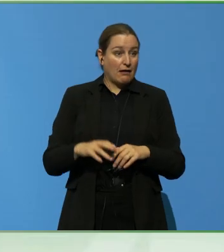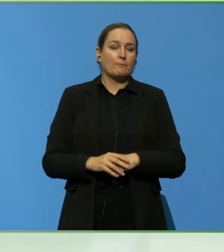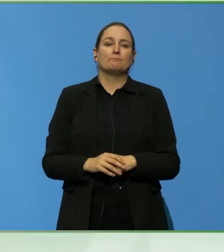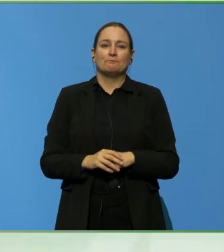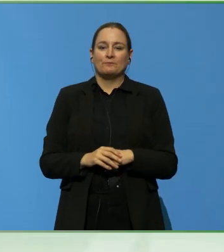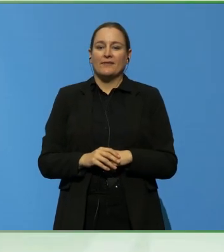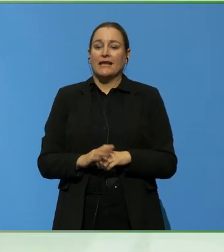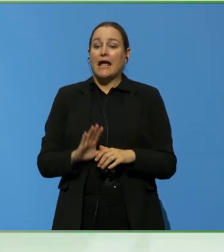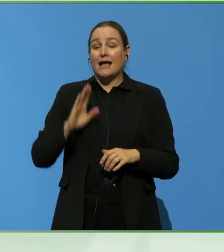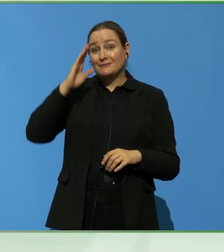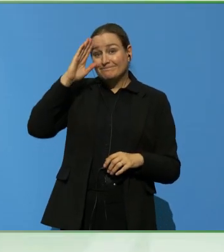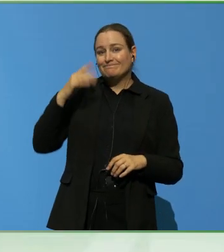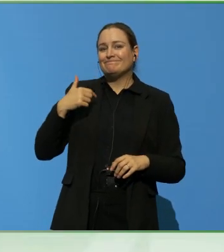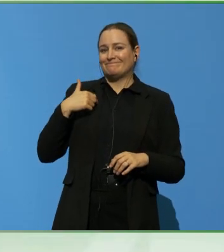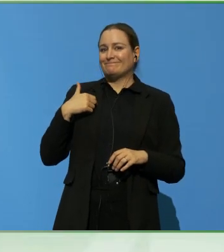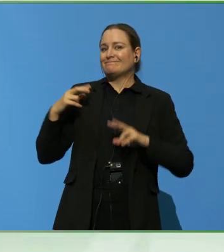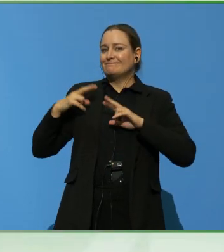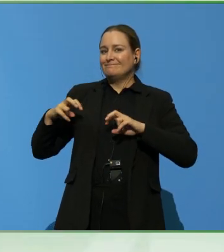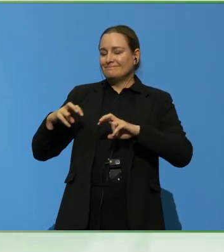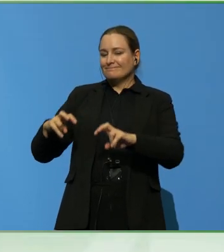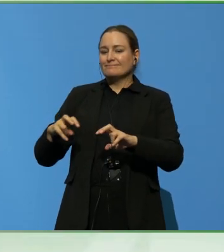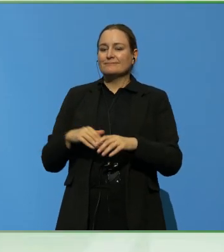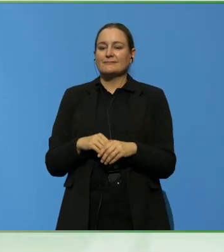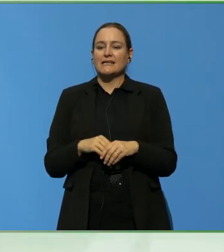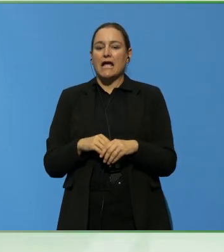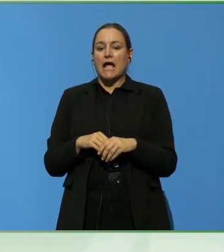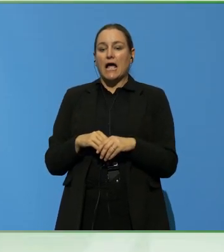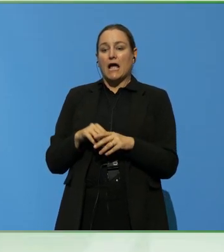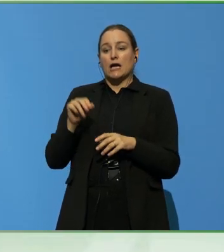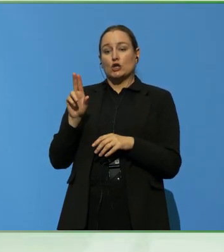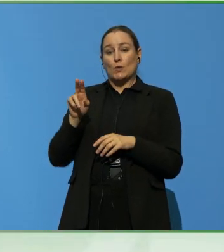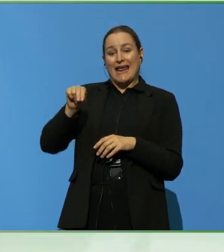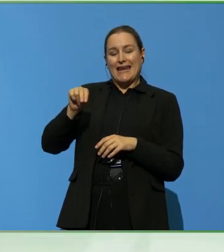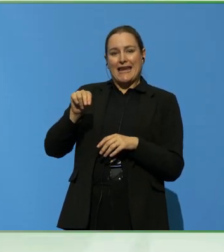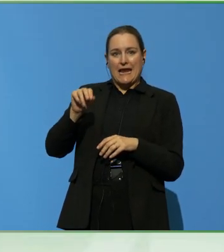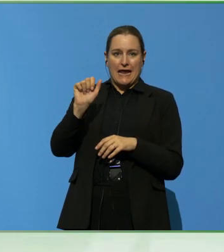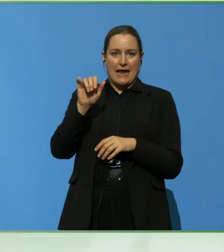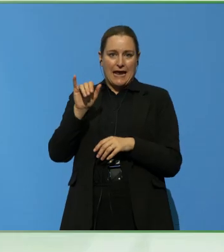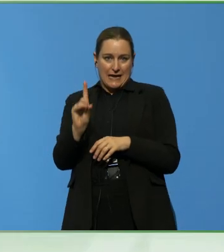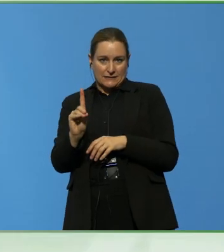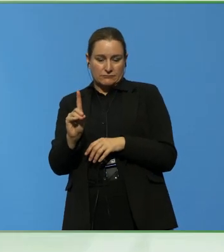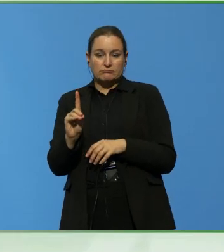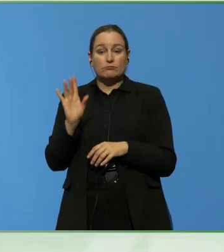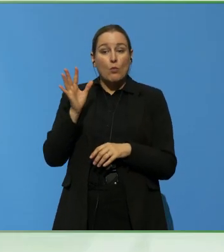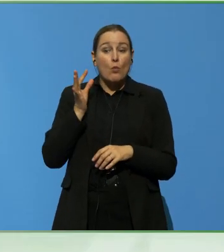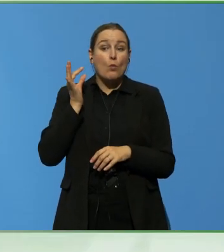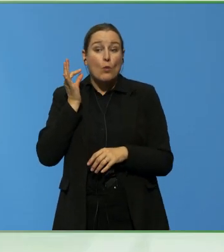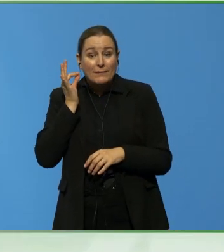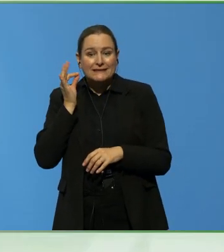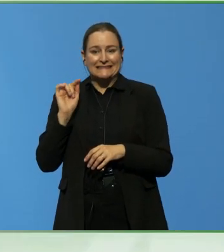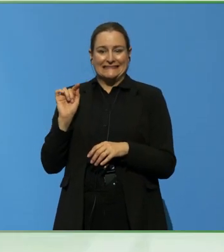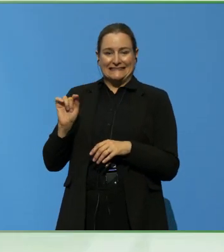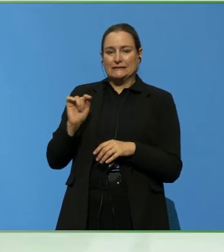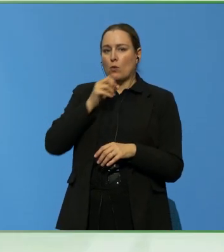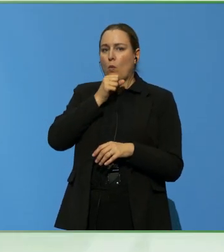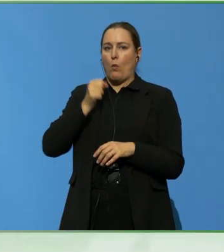Ella and I researched access to humanitarian aid for older women specifically that are facing or experiencing a humanitarian crisis or